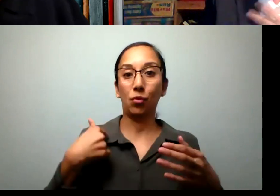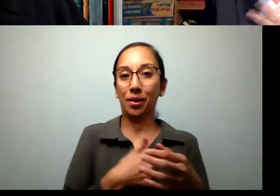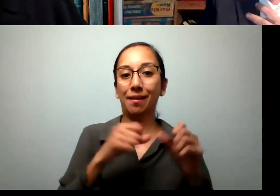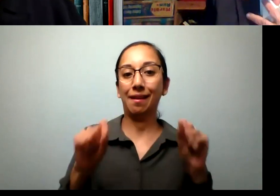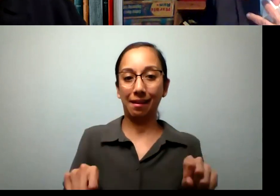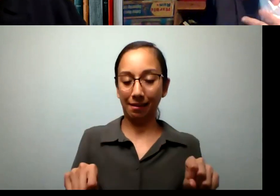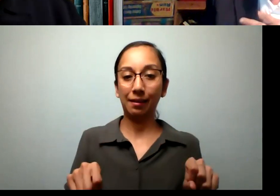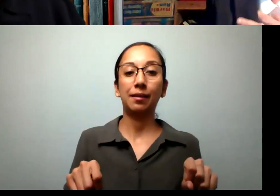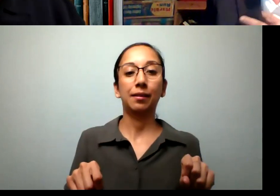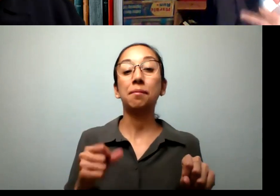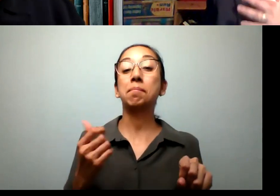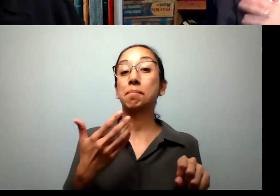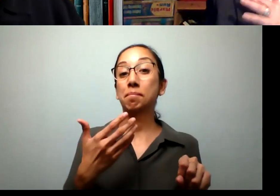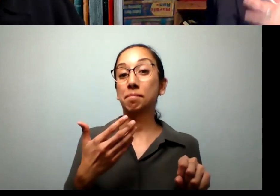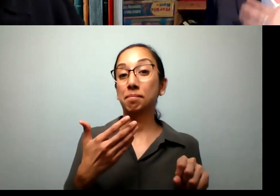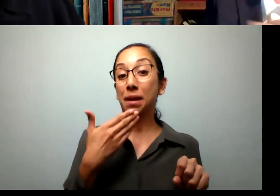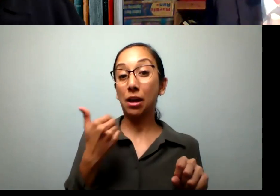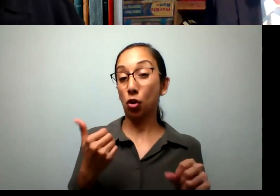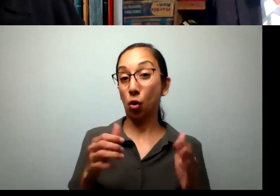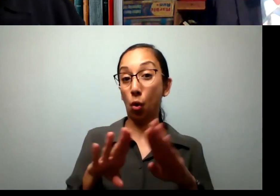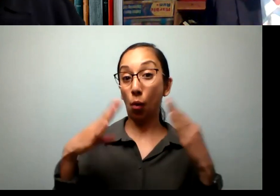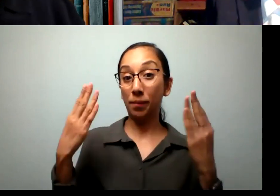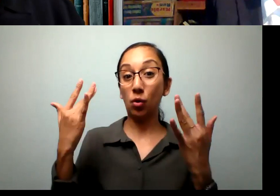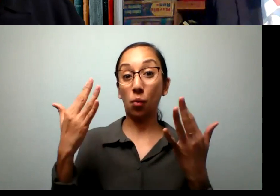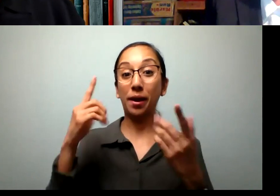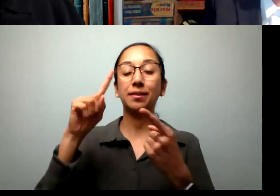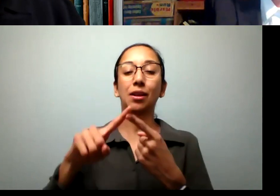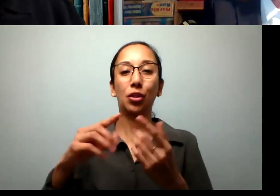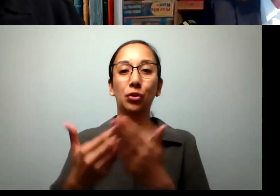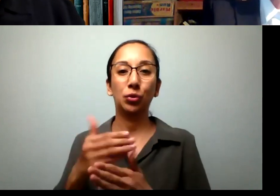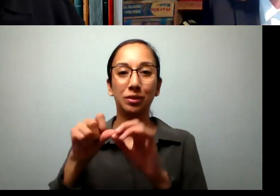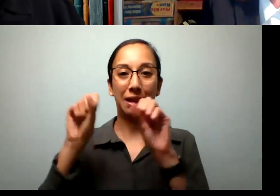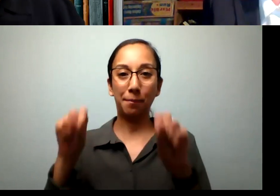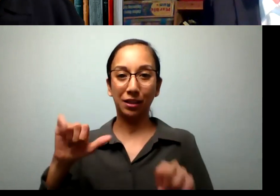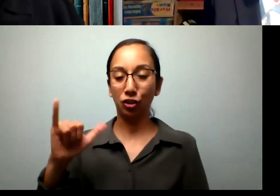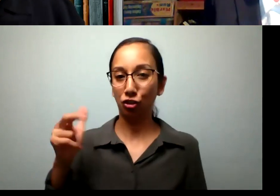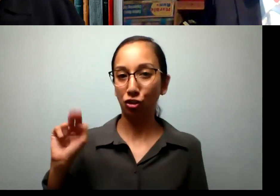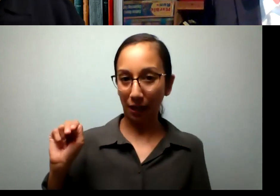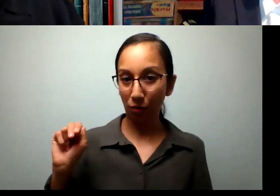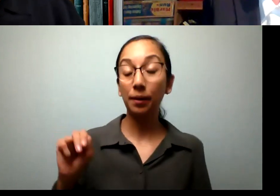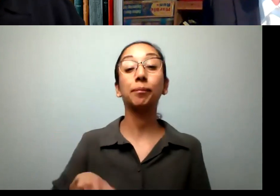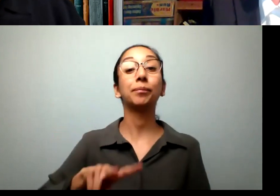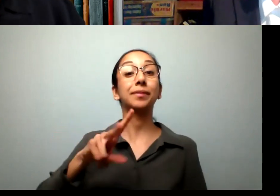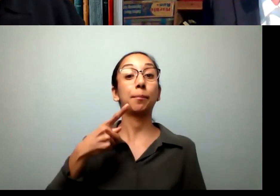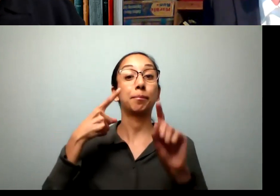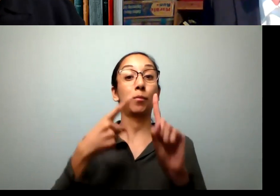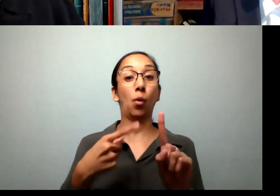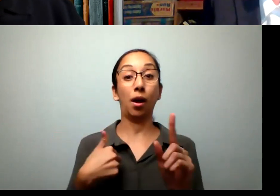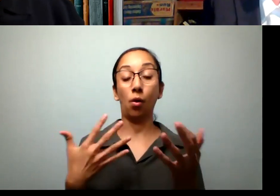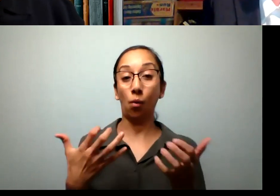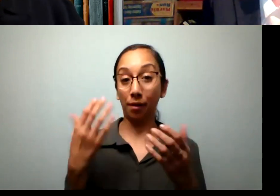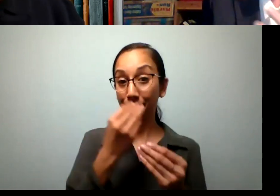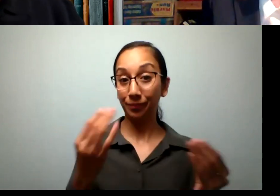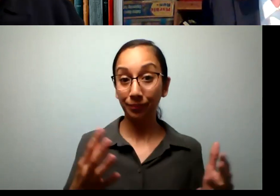Much better, to my point of view, would be to wait until the new semester in January. The second point I would make to you is